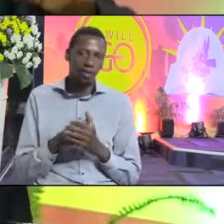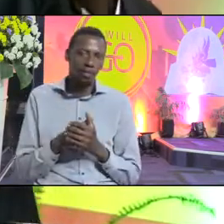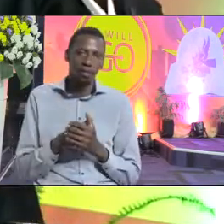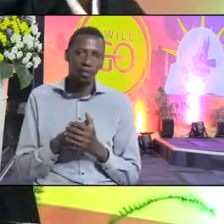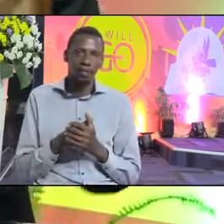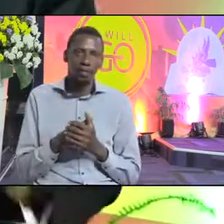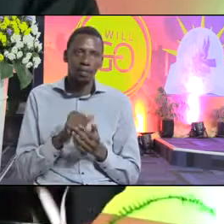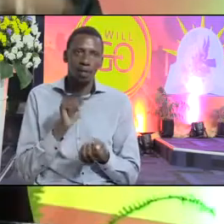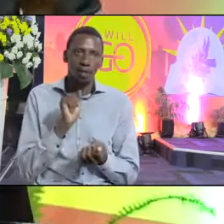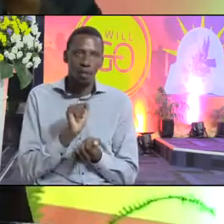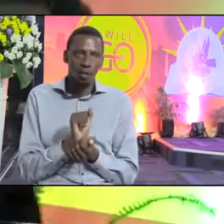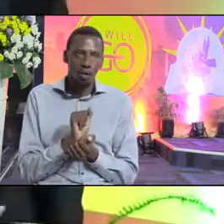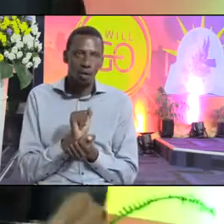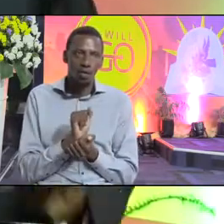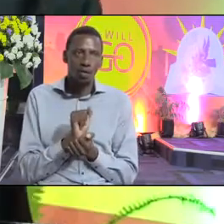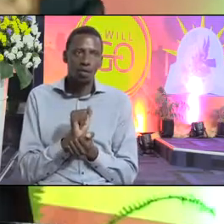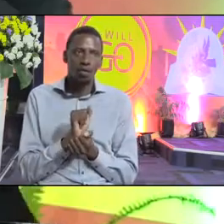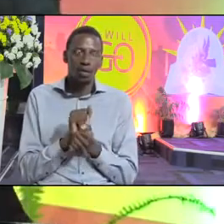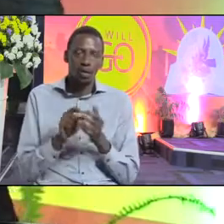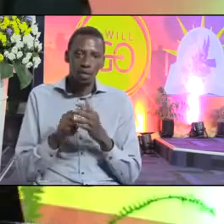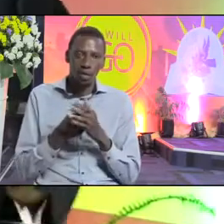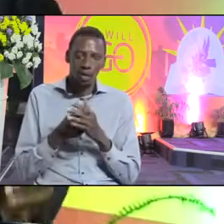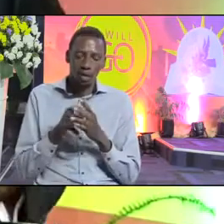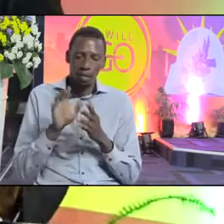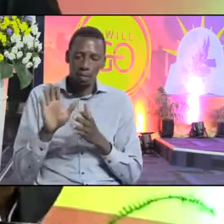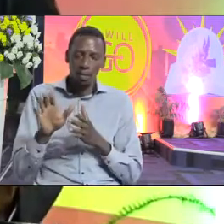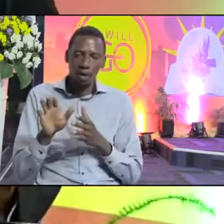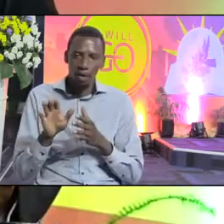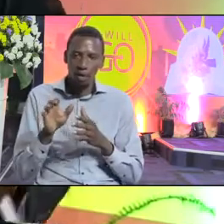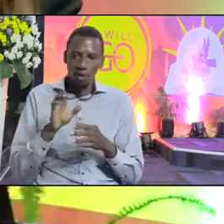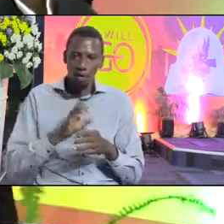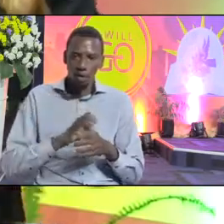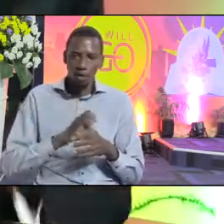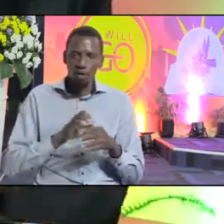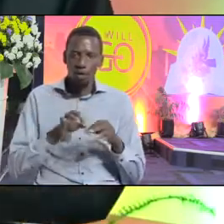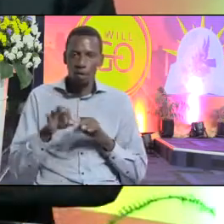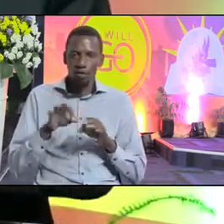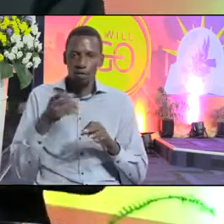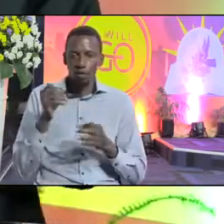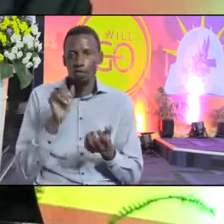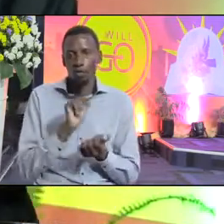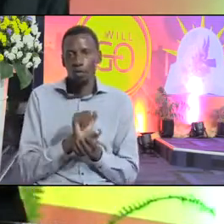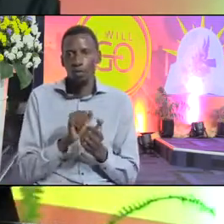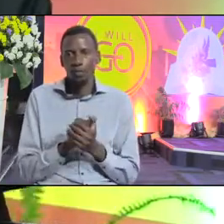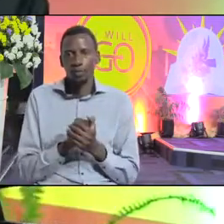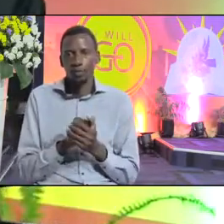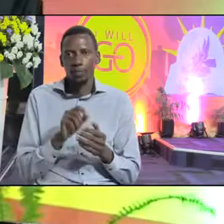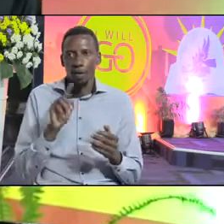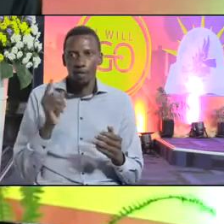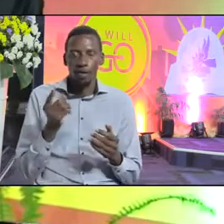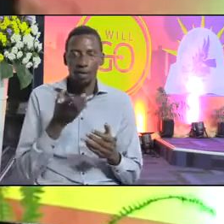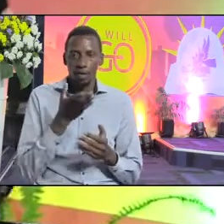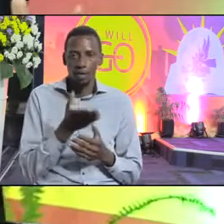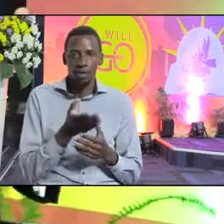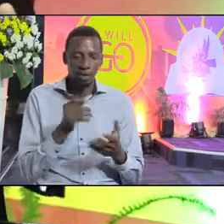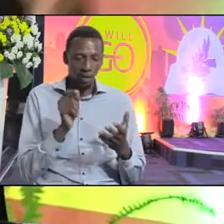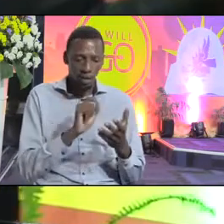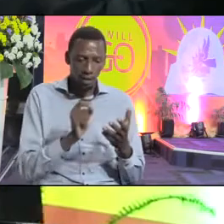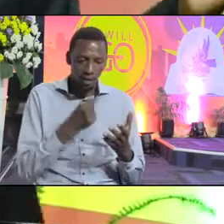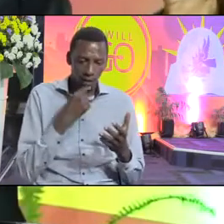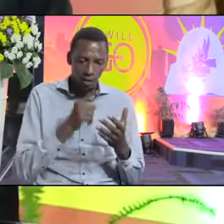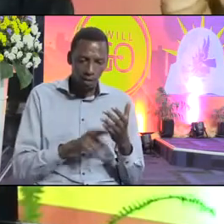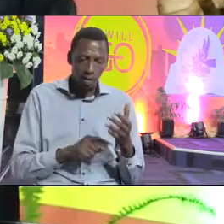begins by Paul's definition of Paul. In the first instance, says the writer, I